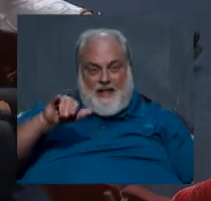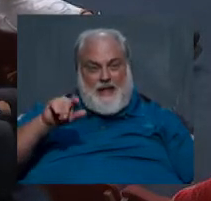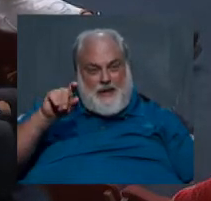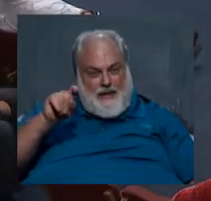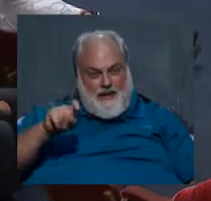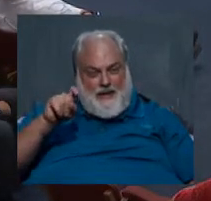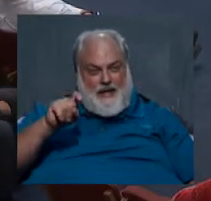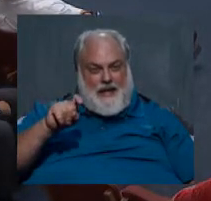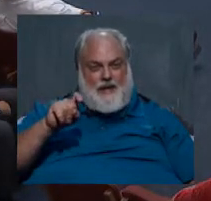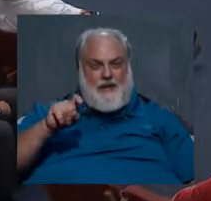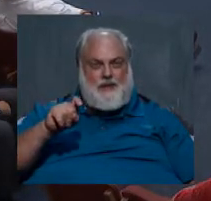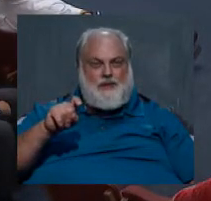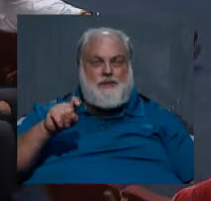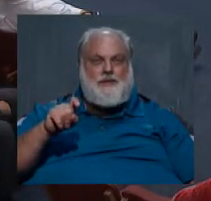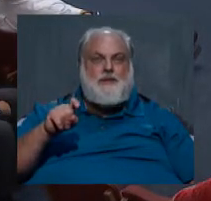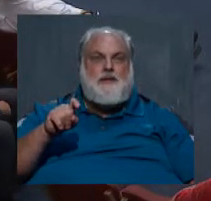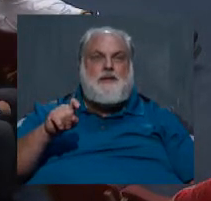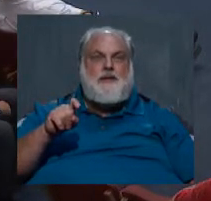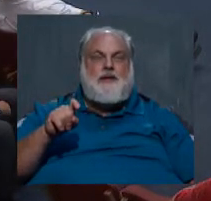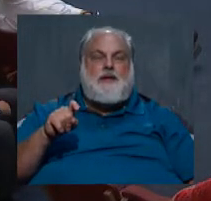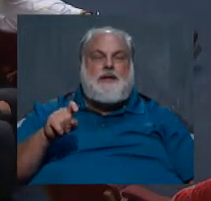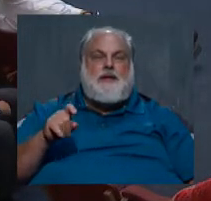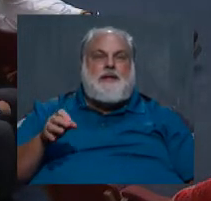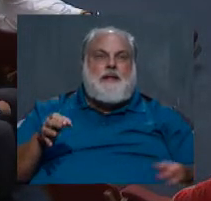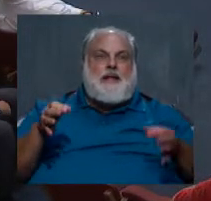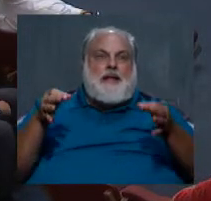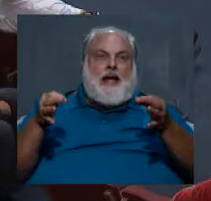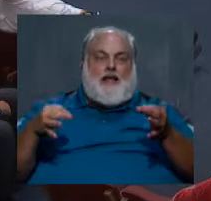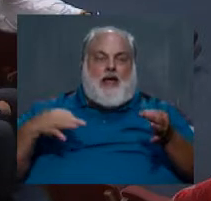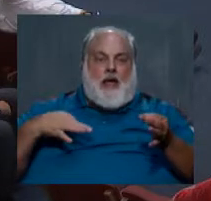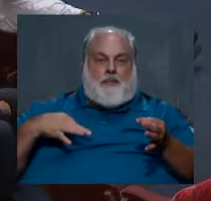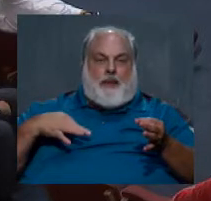the merits of this site application and nothing else.